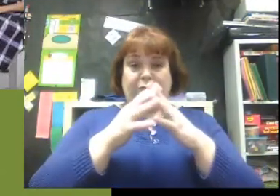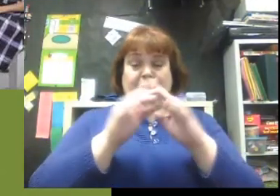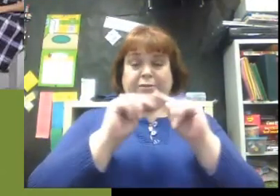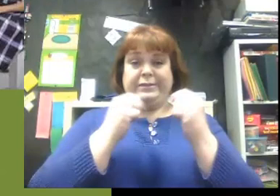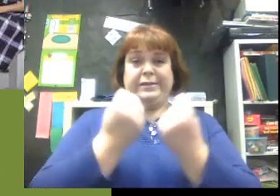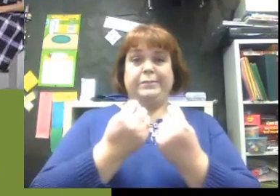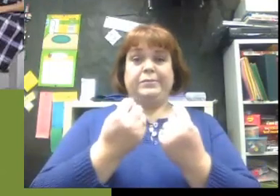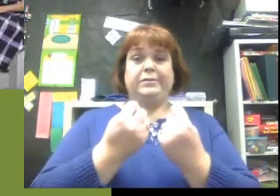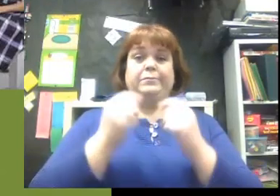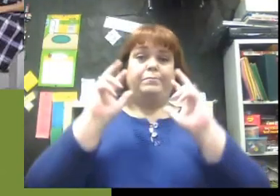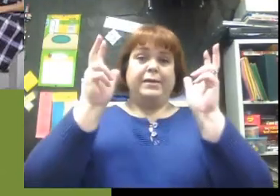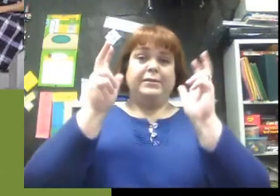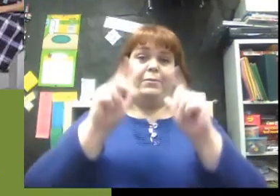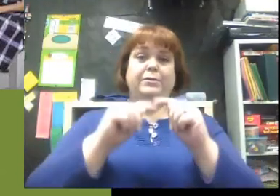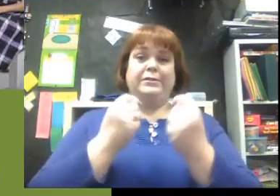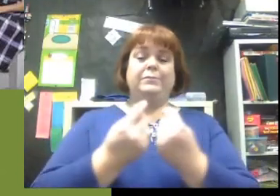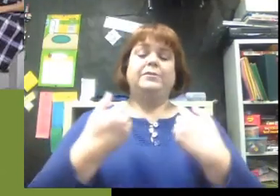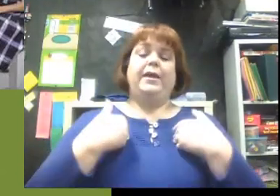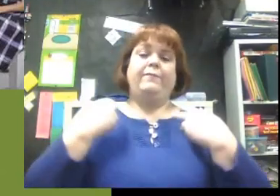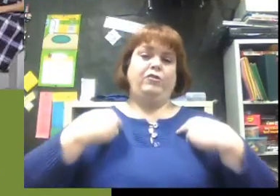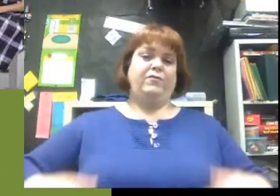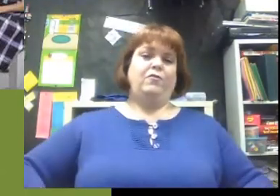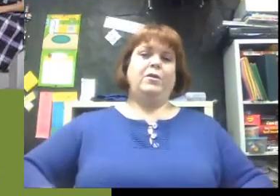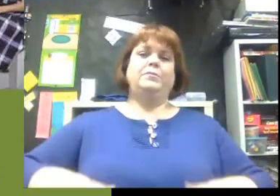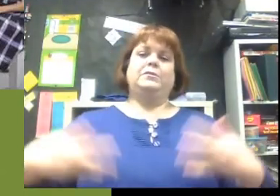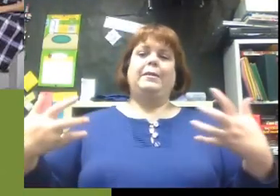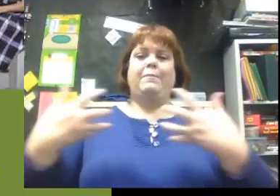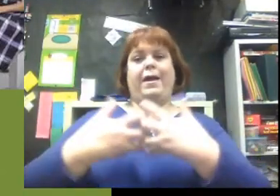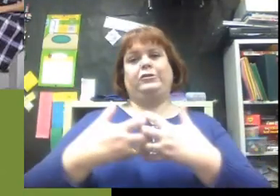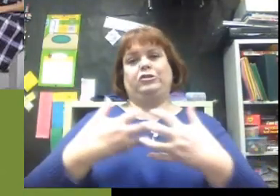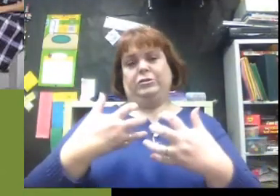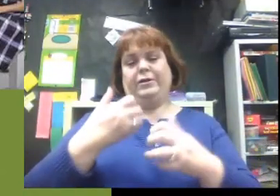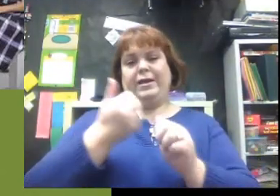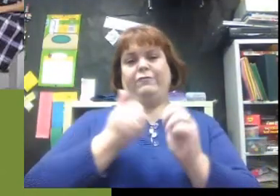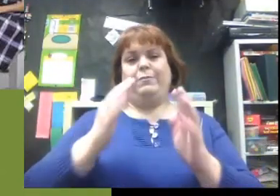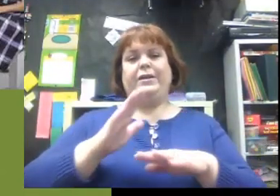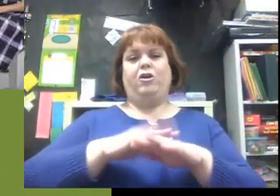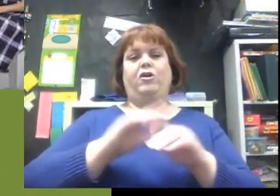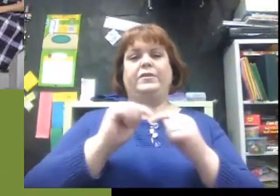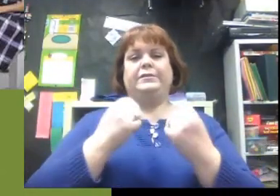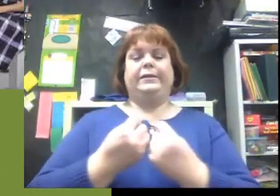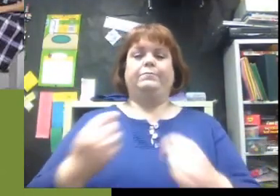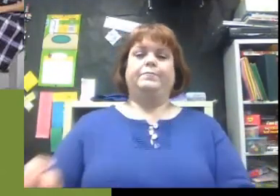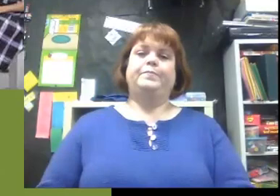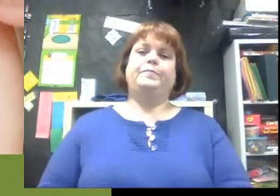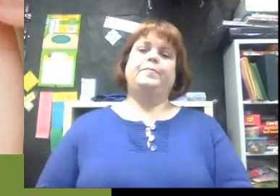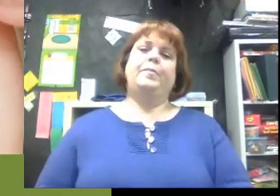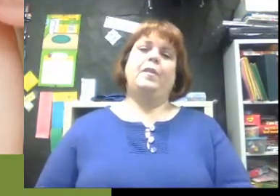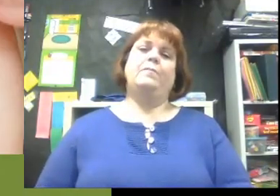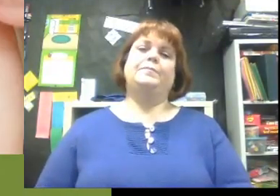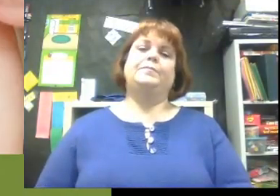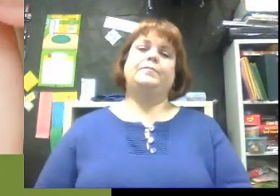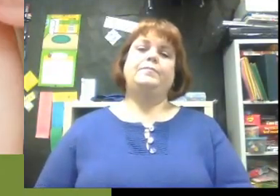Football teams, basketball teams have uniforms. They match everybody on the team.